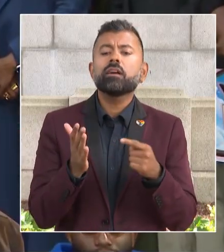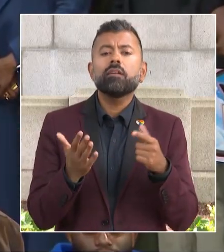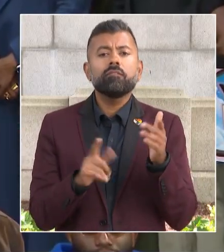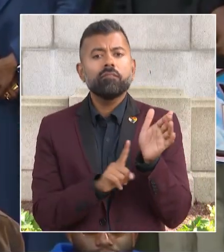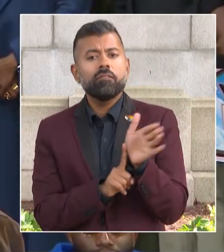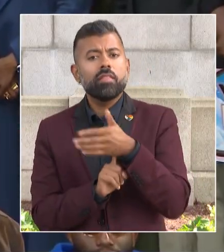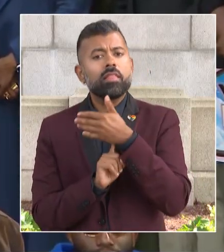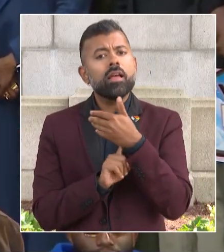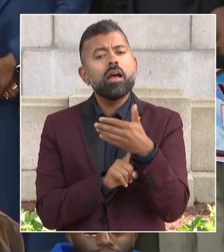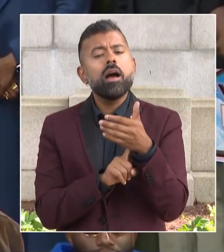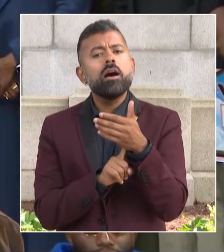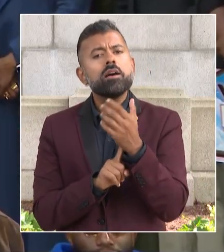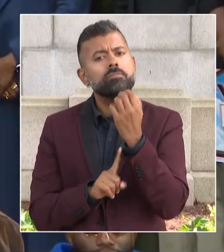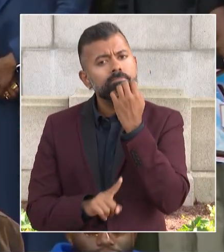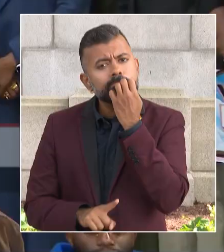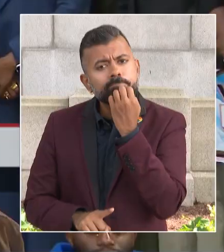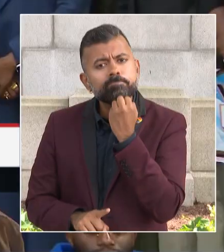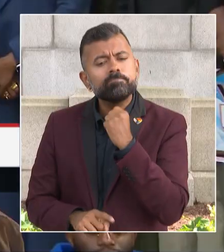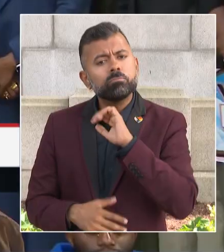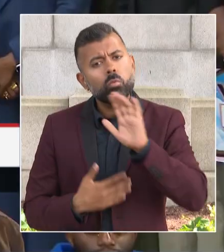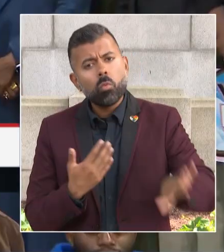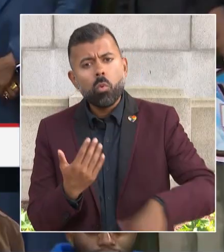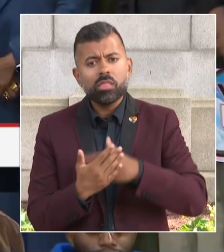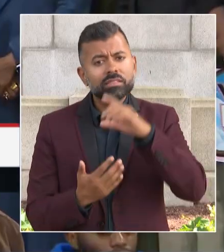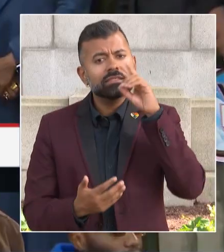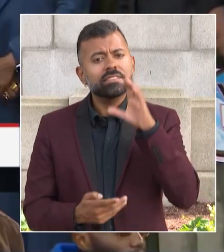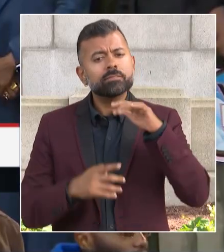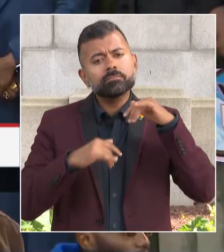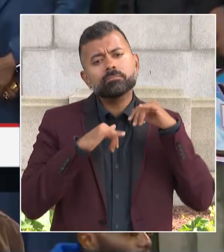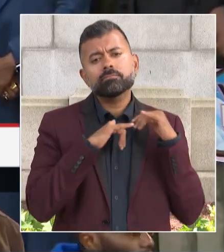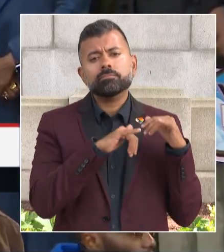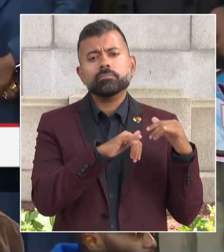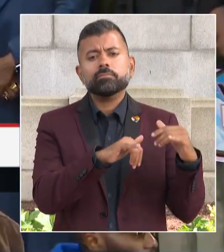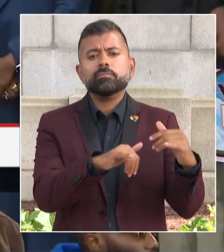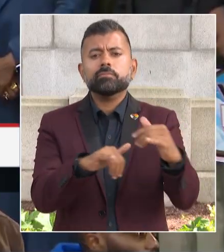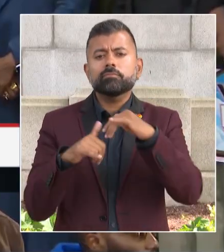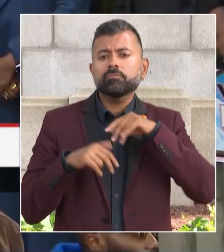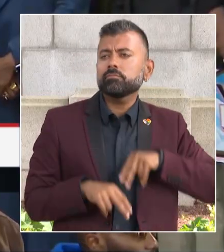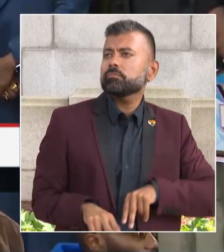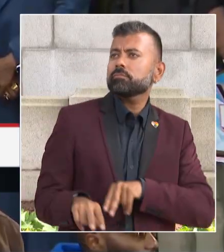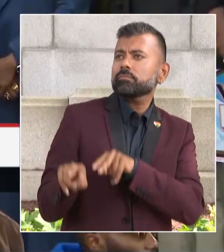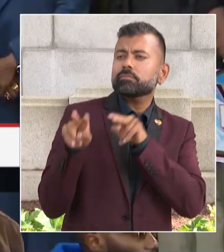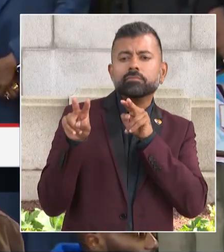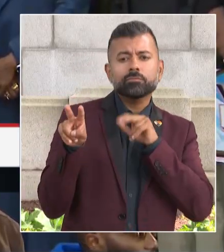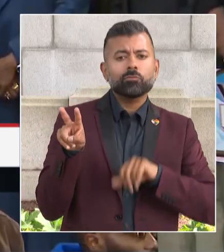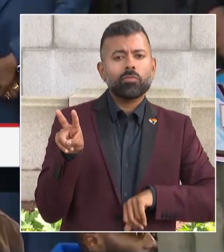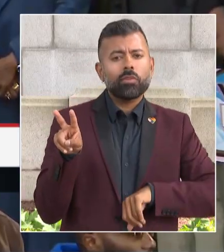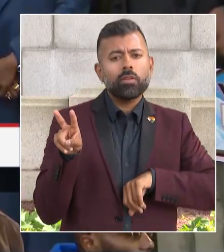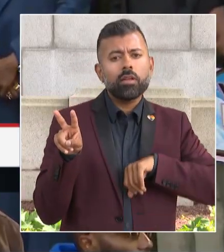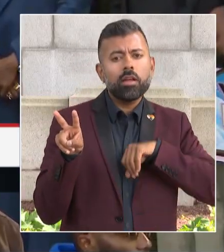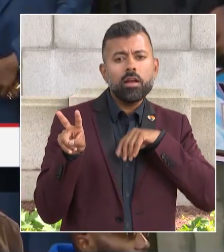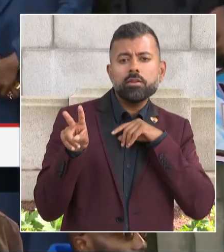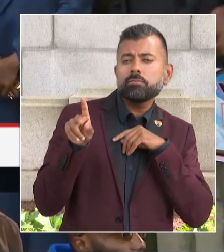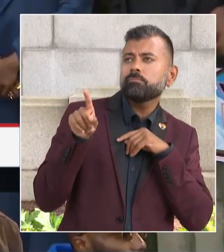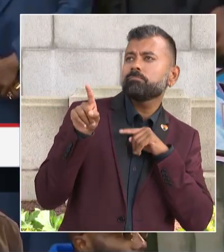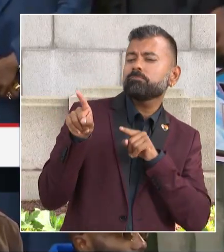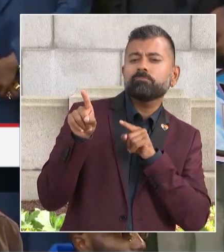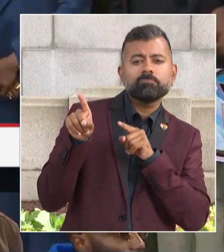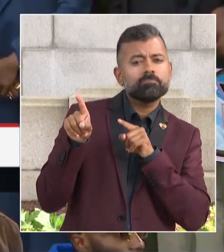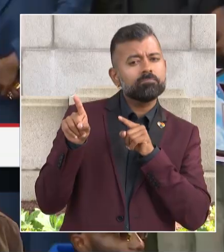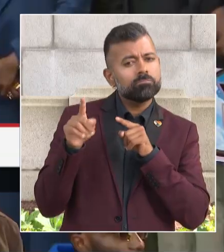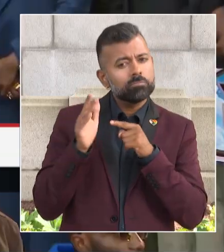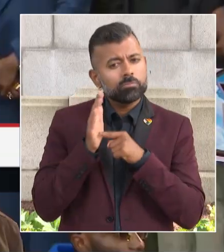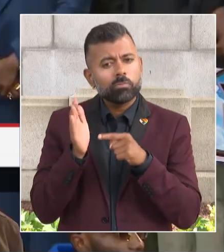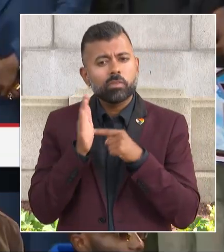flag tells a story of pride, perseverance, and progress. And this year, it